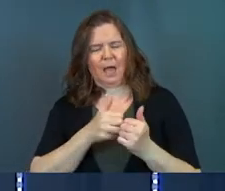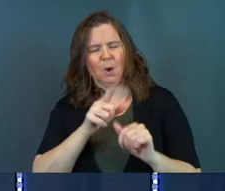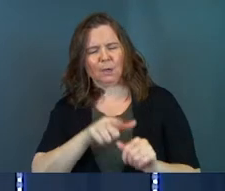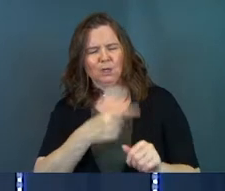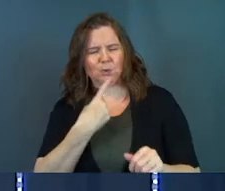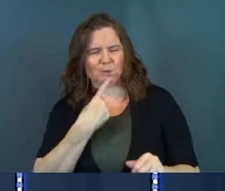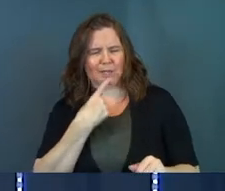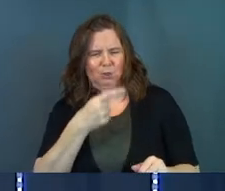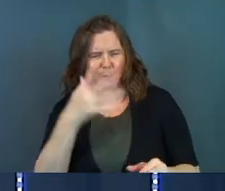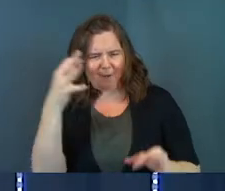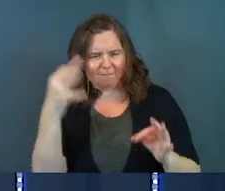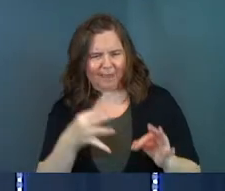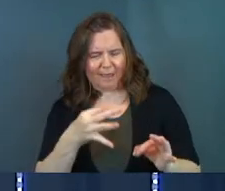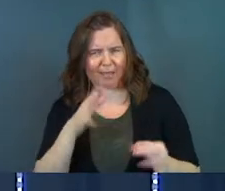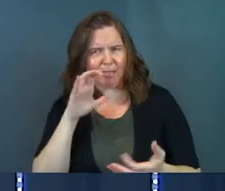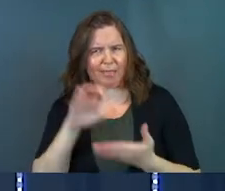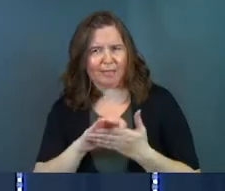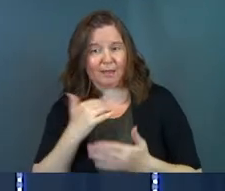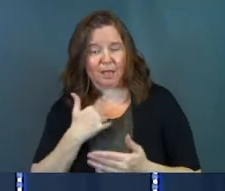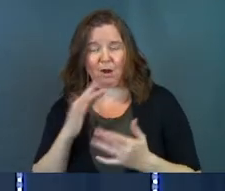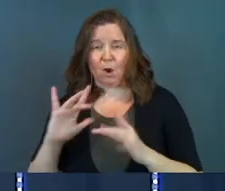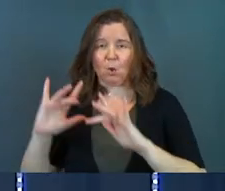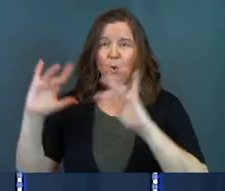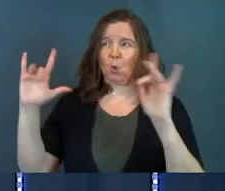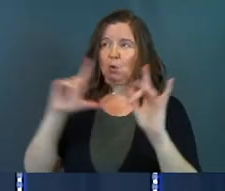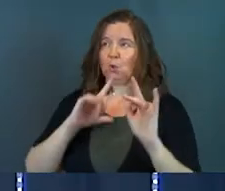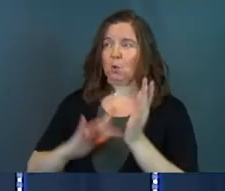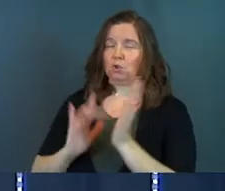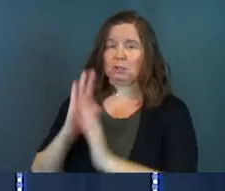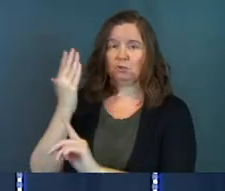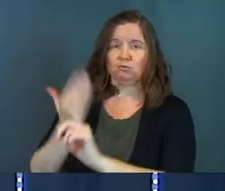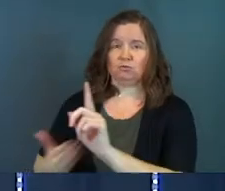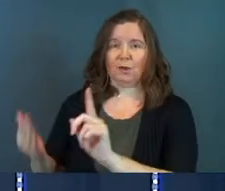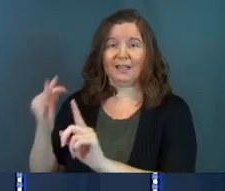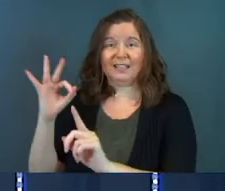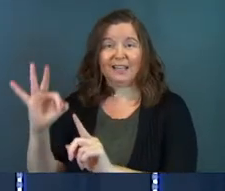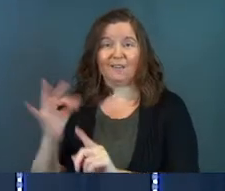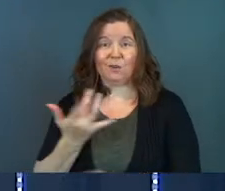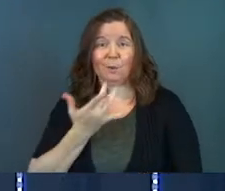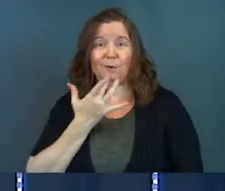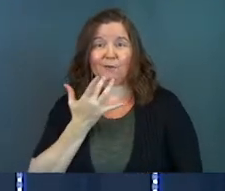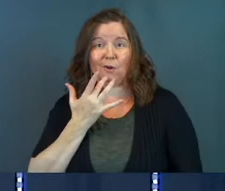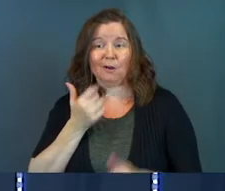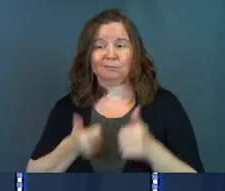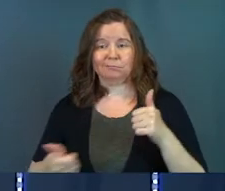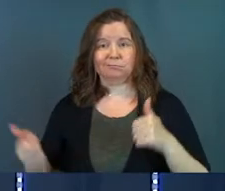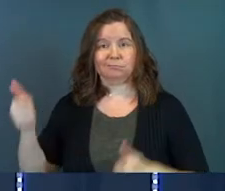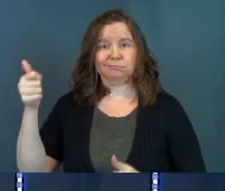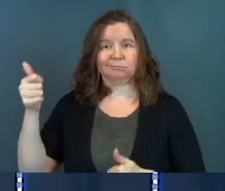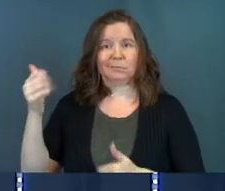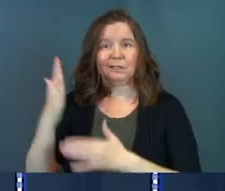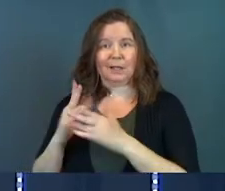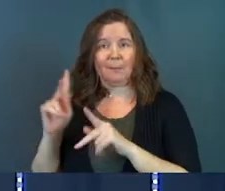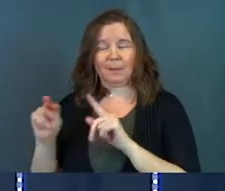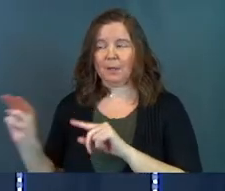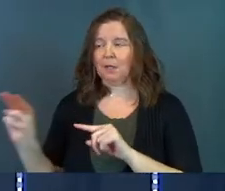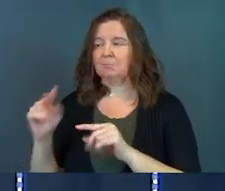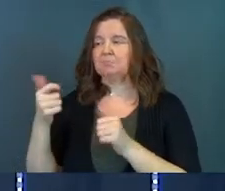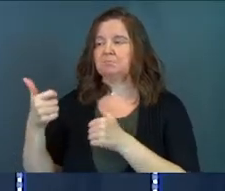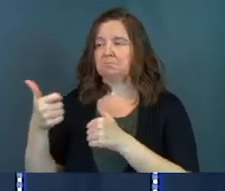can you claim to have faith in our glorious Lord Jesus Christ, if you favor some people over